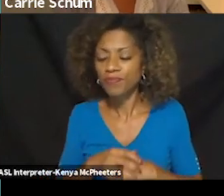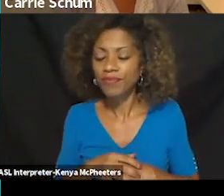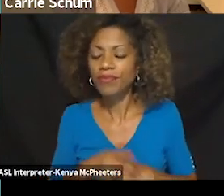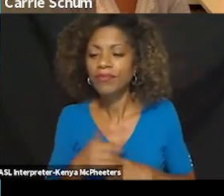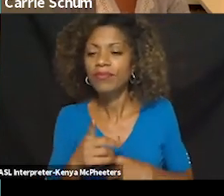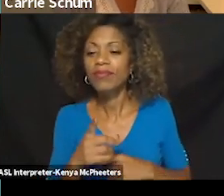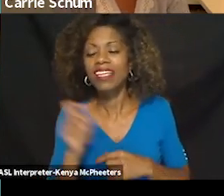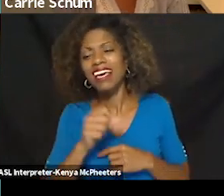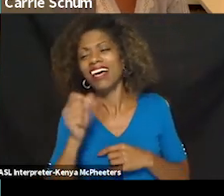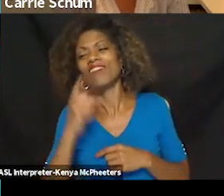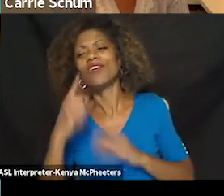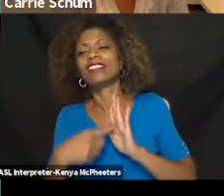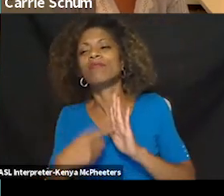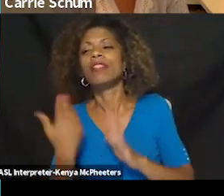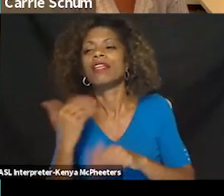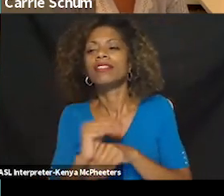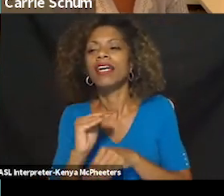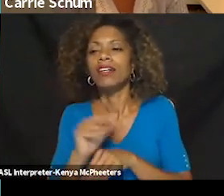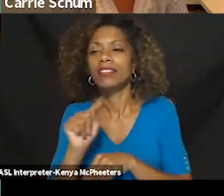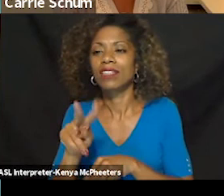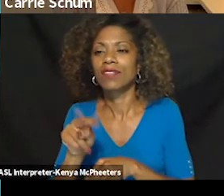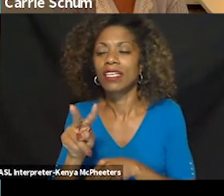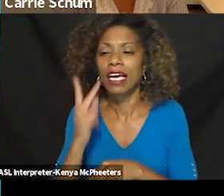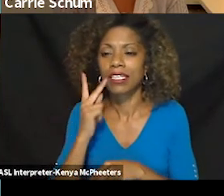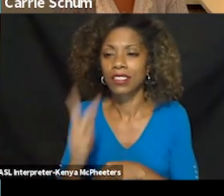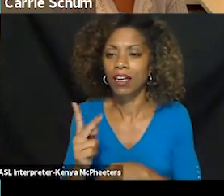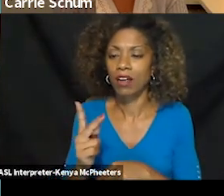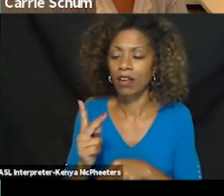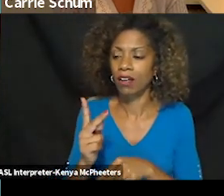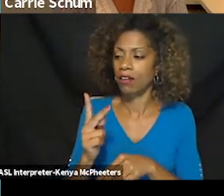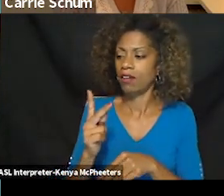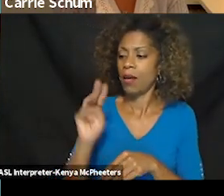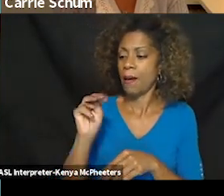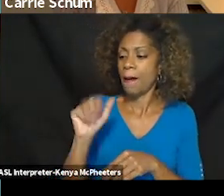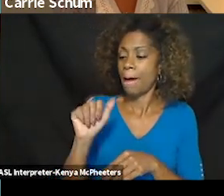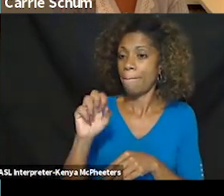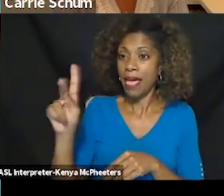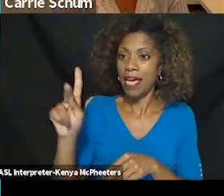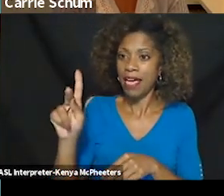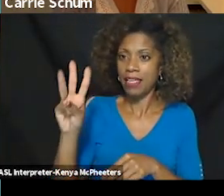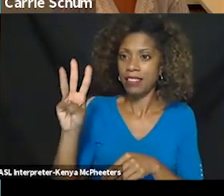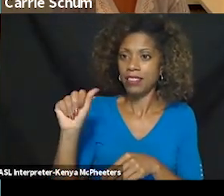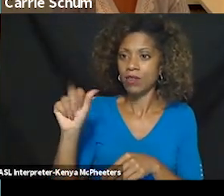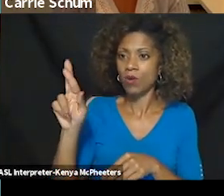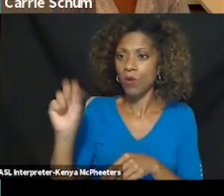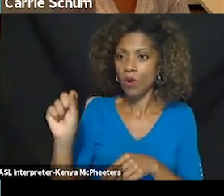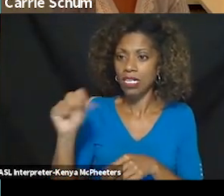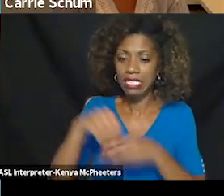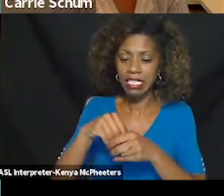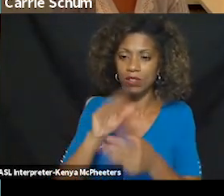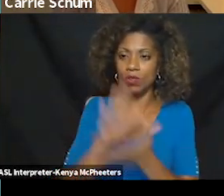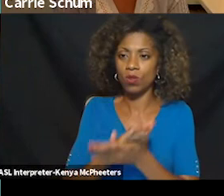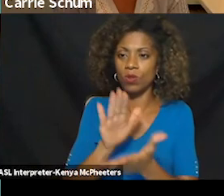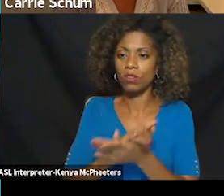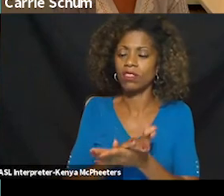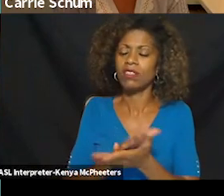in schools. There is no mask war in schools. There's a political shouting match going on about masks in